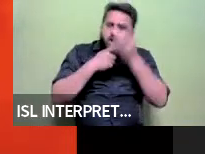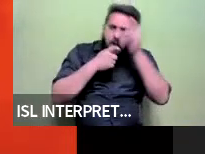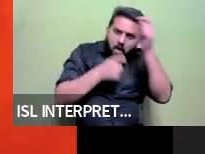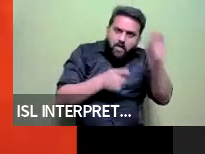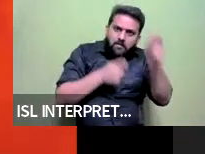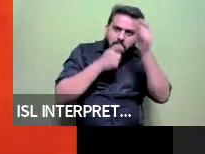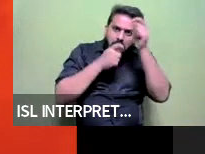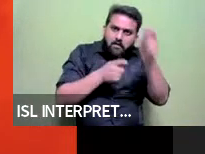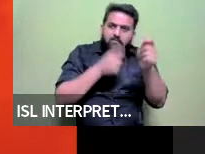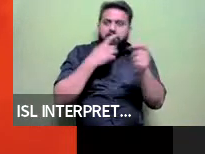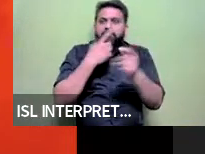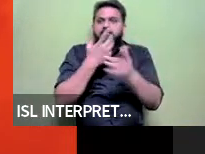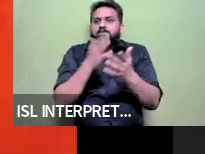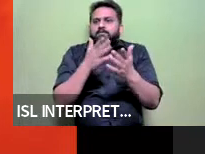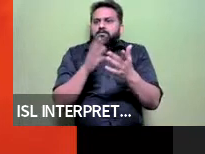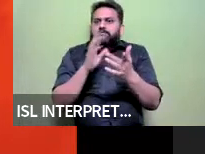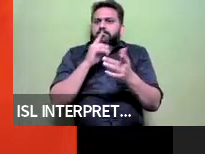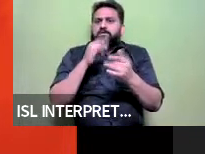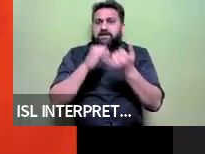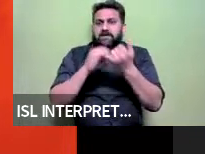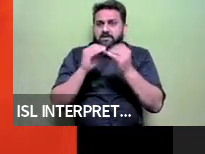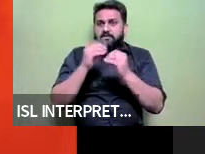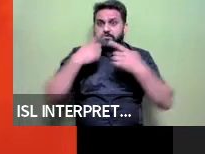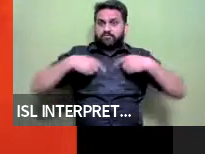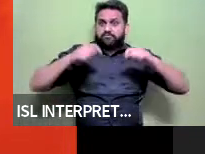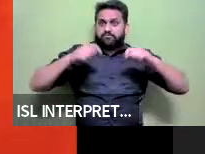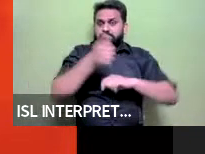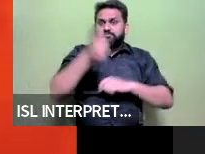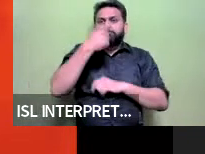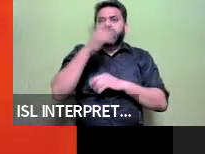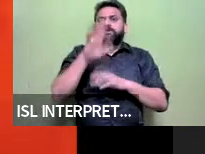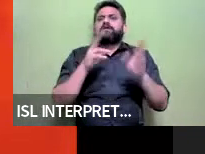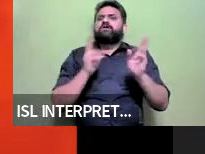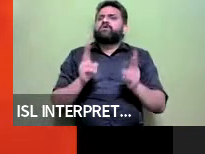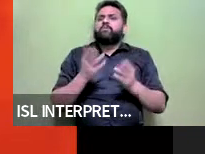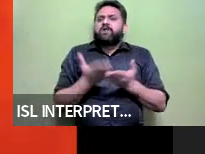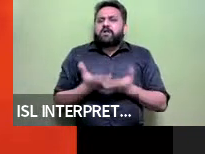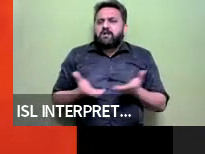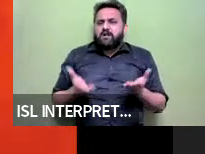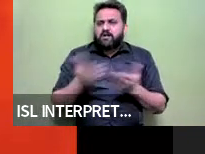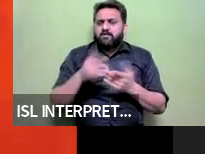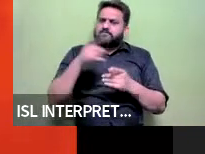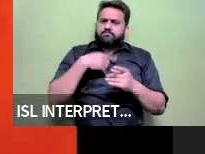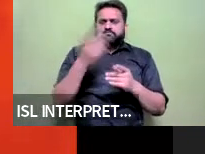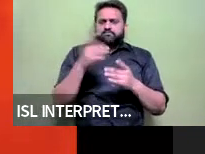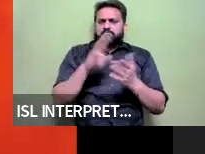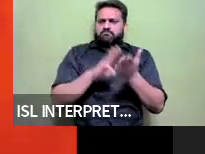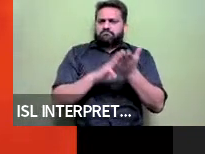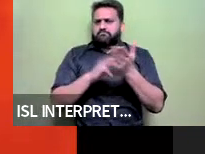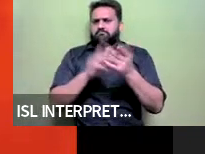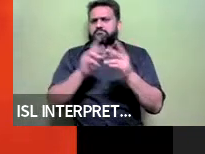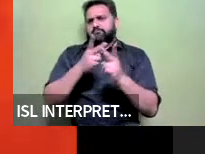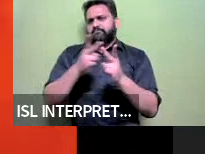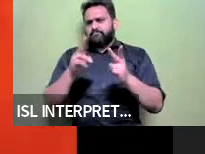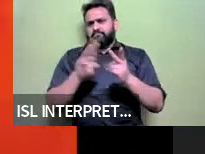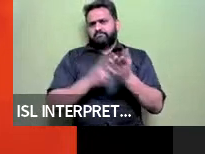not ICJ. It's not a Supreme Court judge. They were just normal. So you have to be honorable tribunal in that